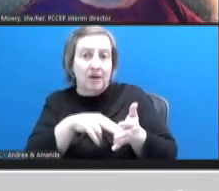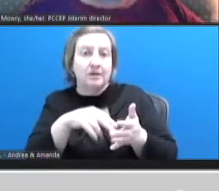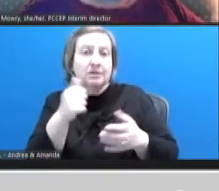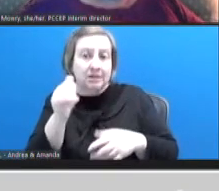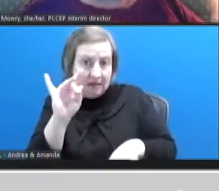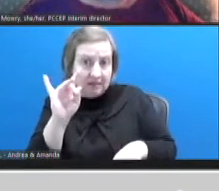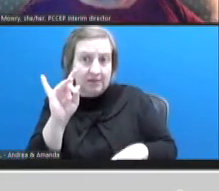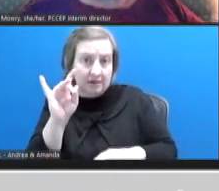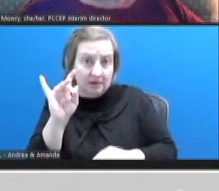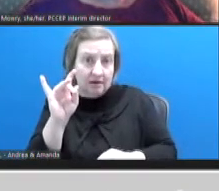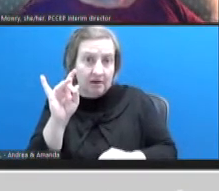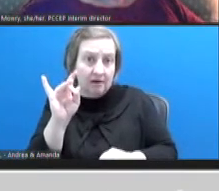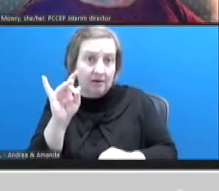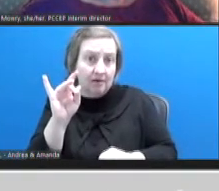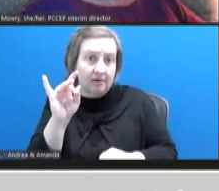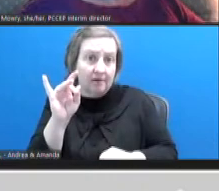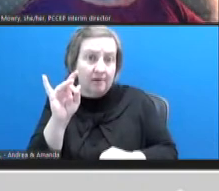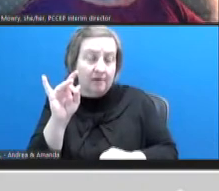2018